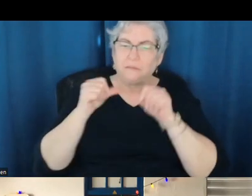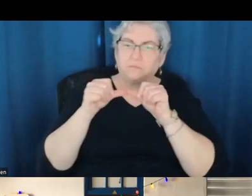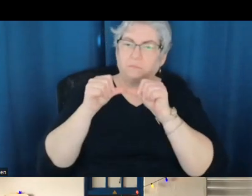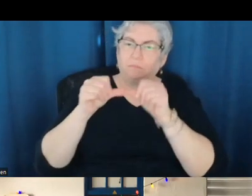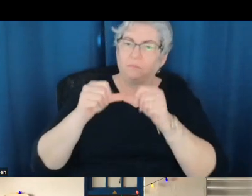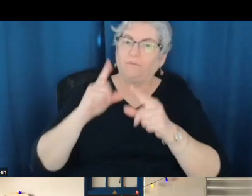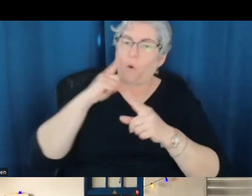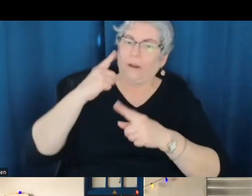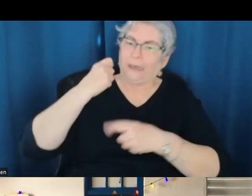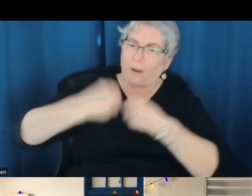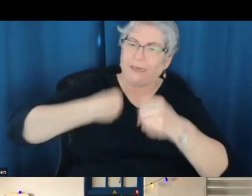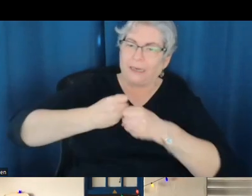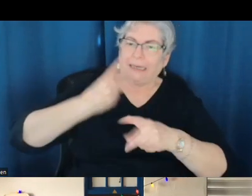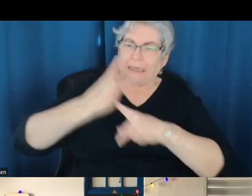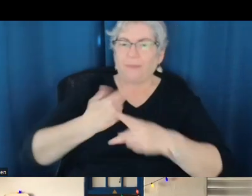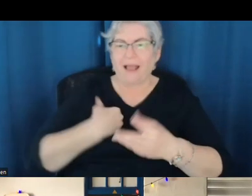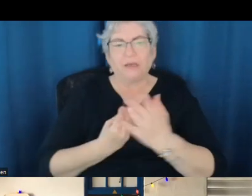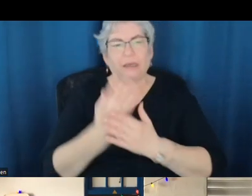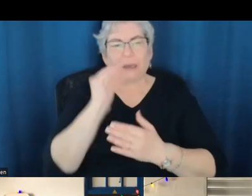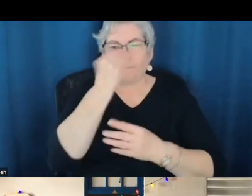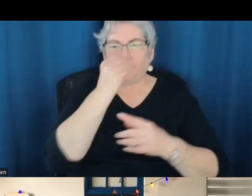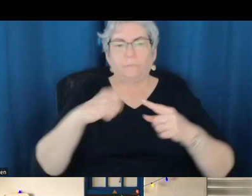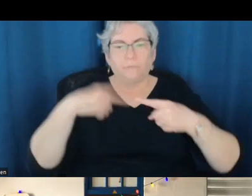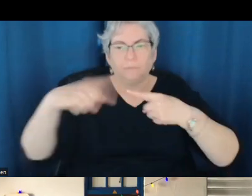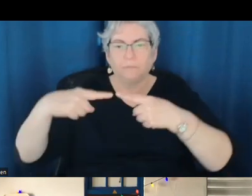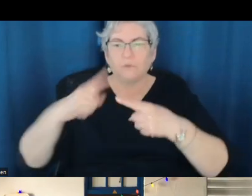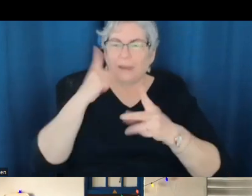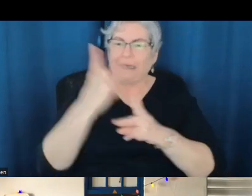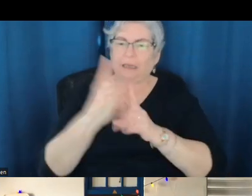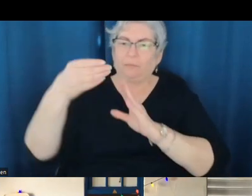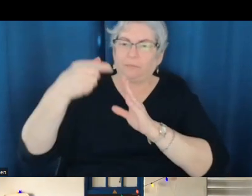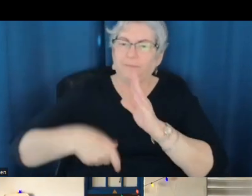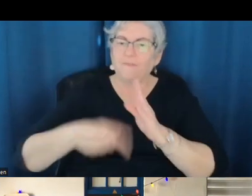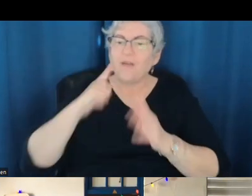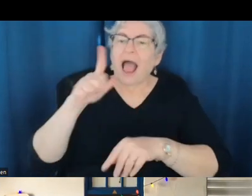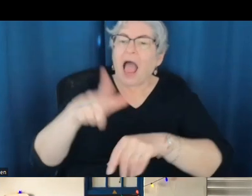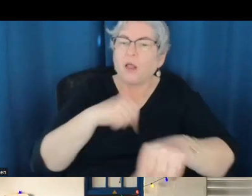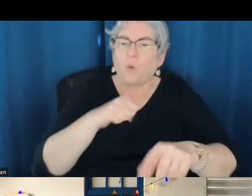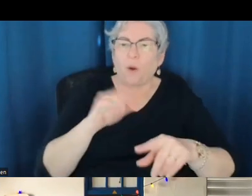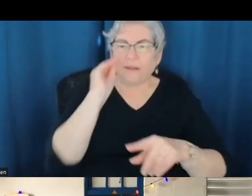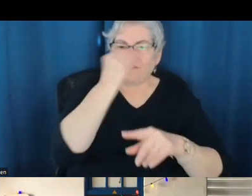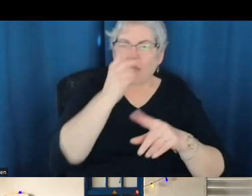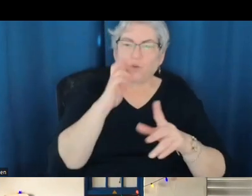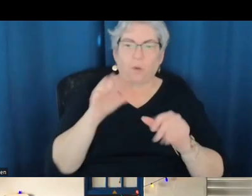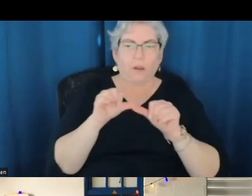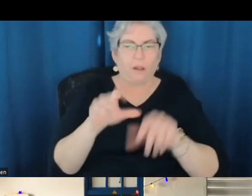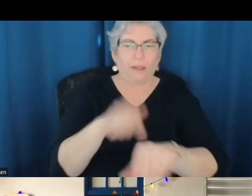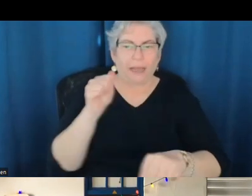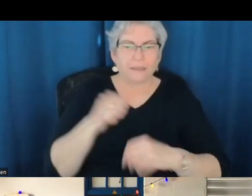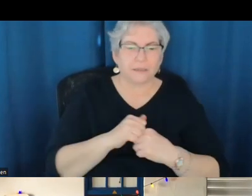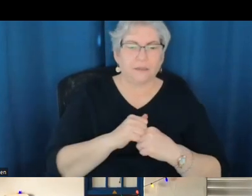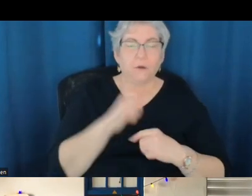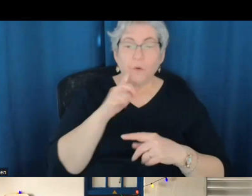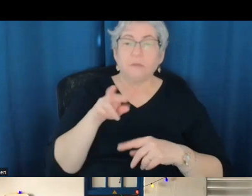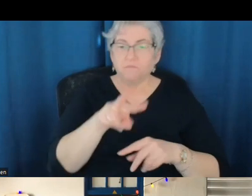the seasons. Include a column in your plant list for bloom time. Once planted, keep track of